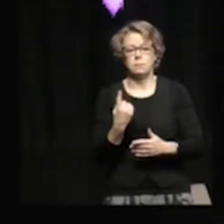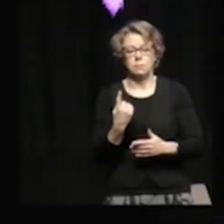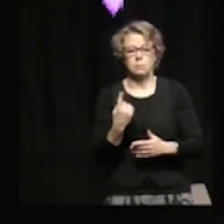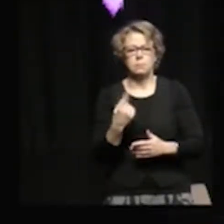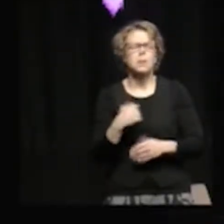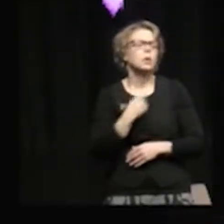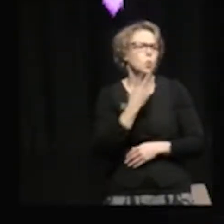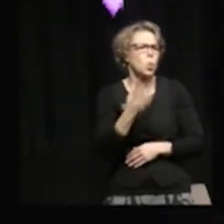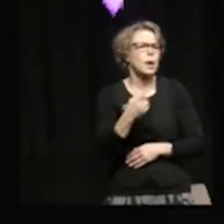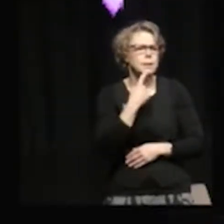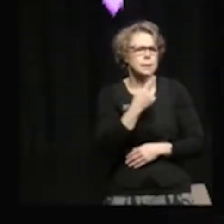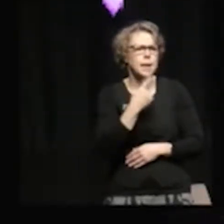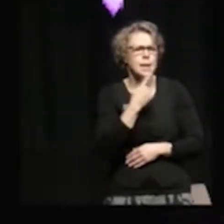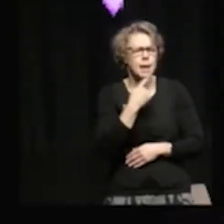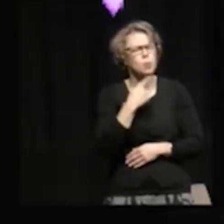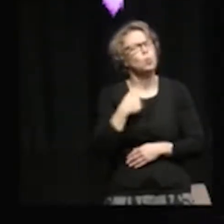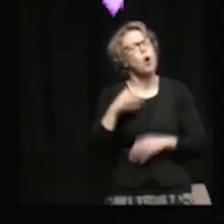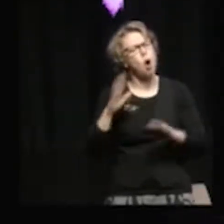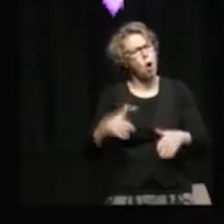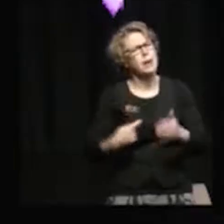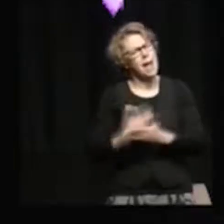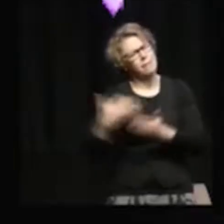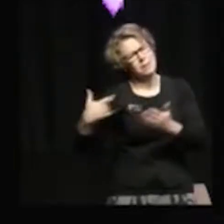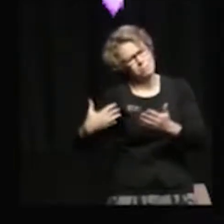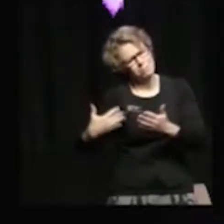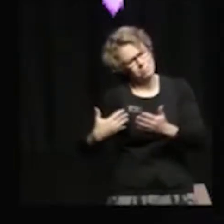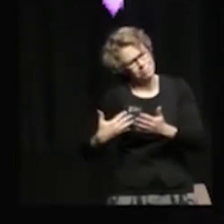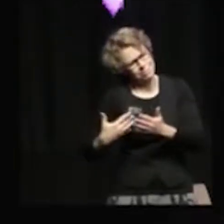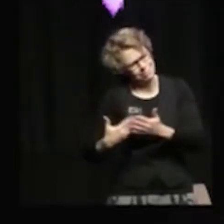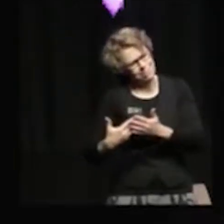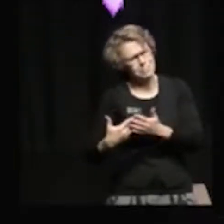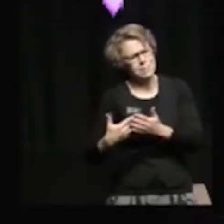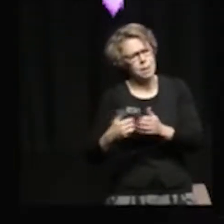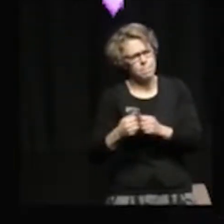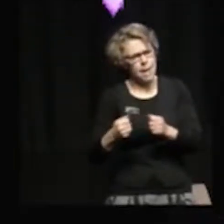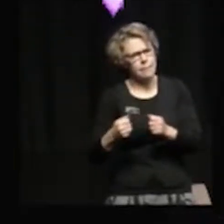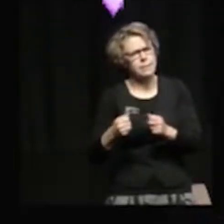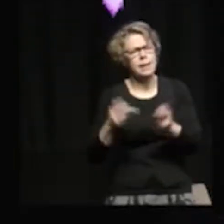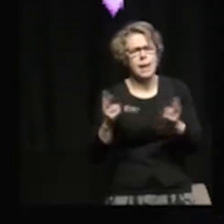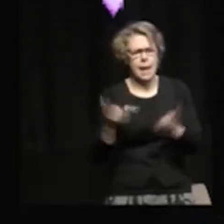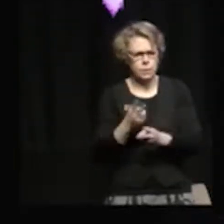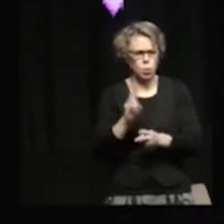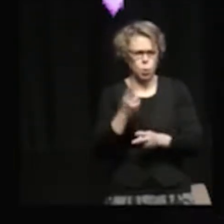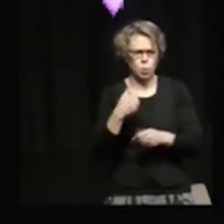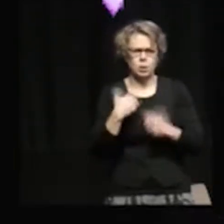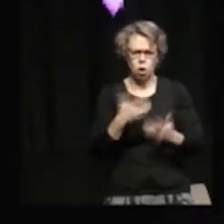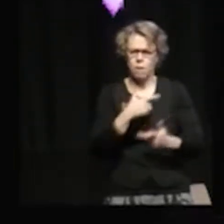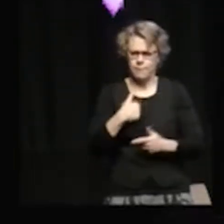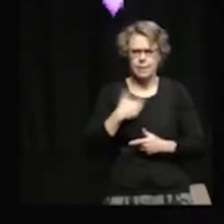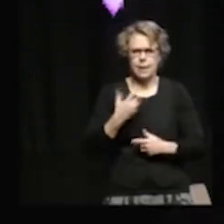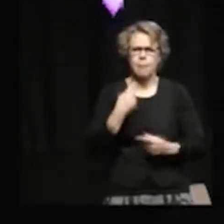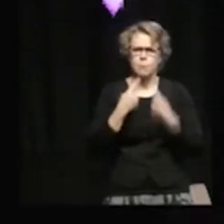Some would say it's been happening for some time. But let us place it in the room today.